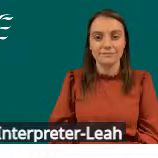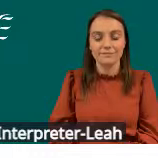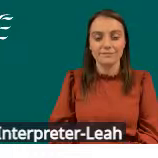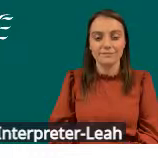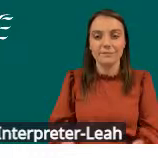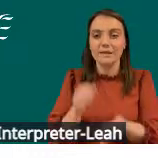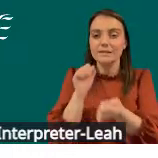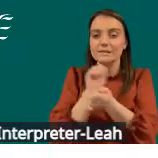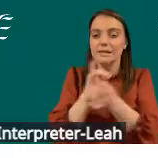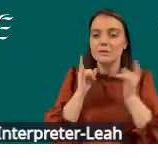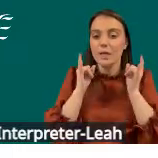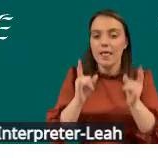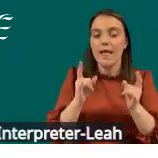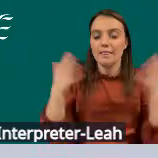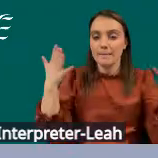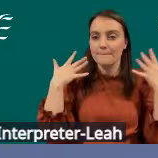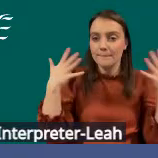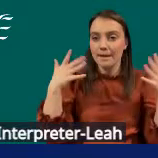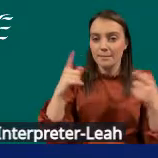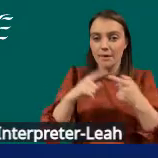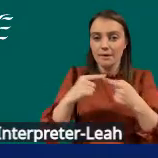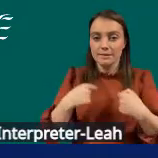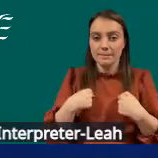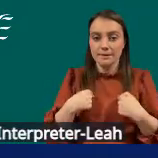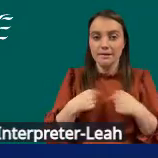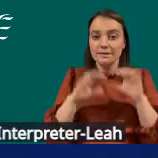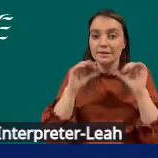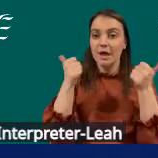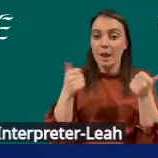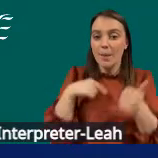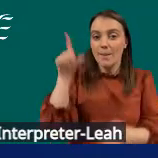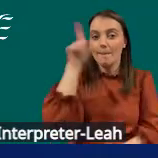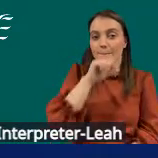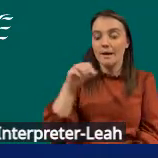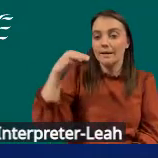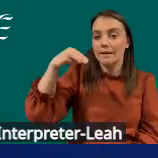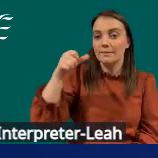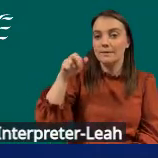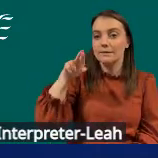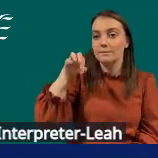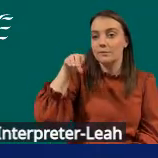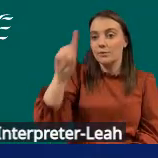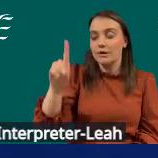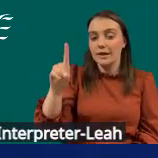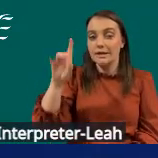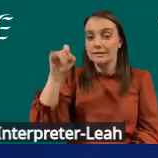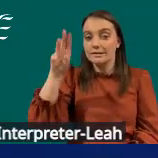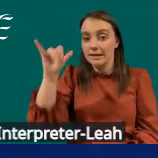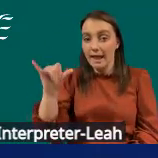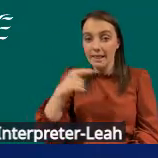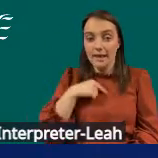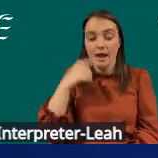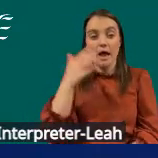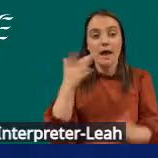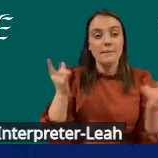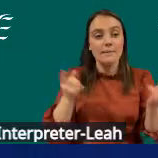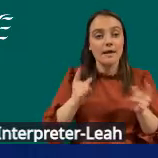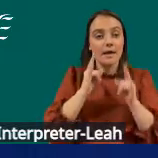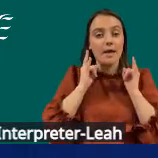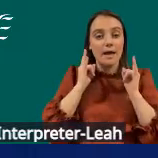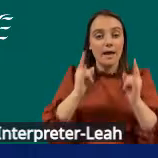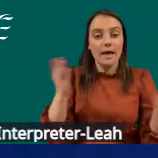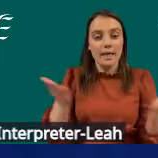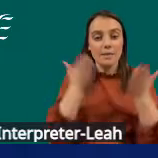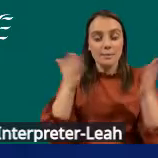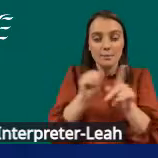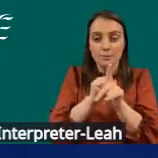Sexual Health, Menopause and Me. Hello, my name is Mairead Kelly and I'm a Health Promotion and Improvement Officer